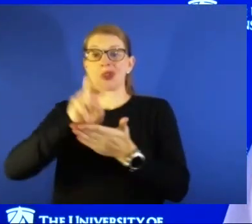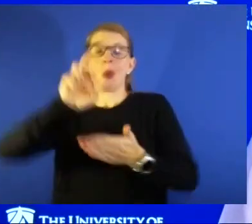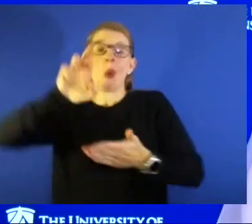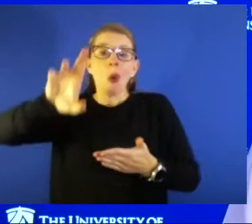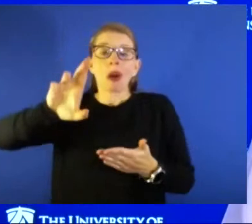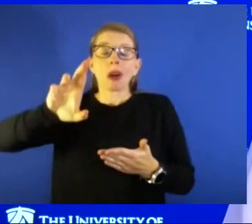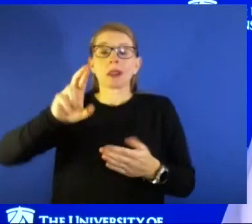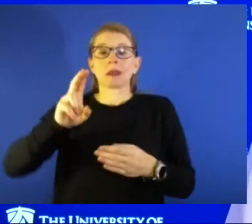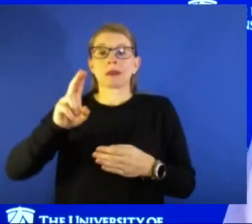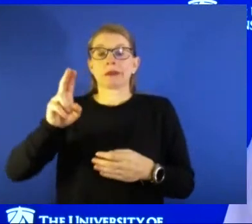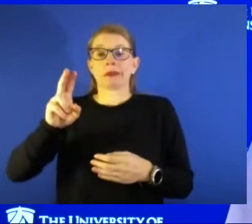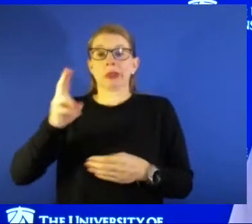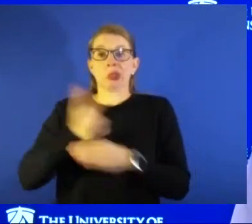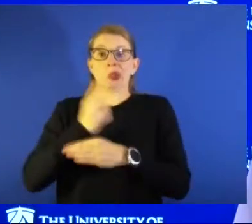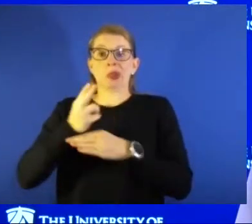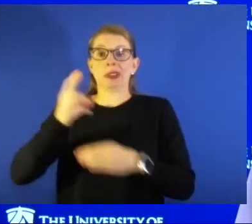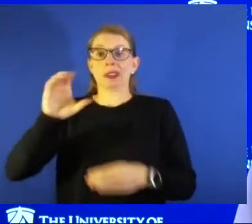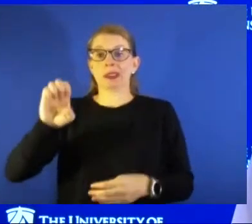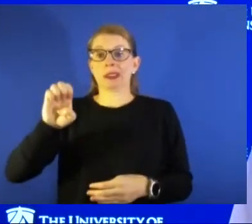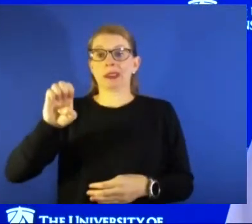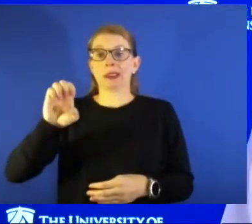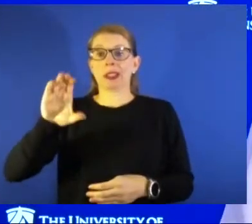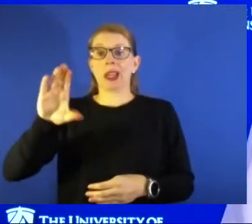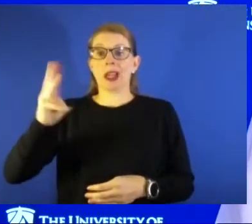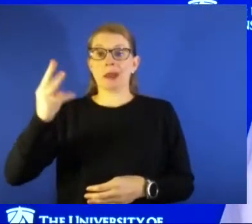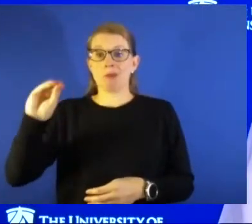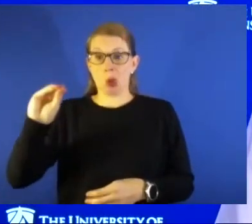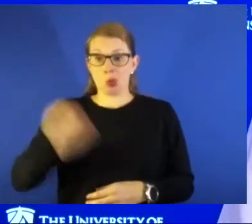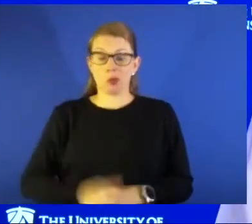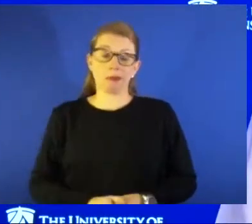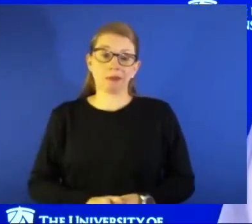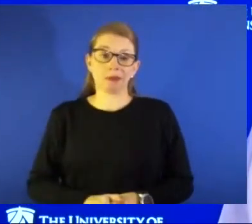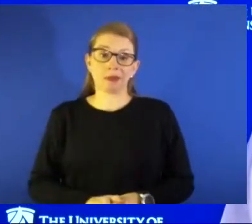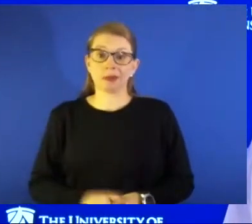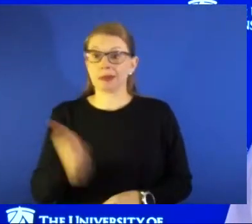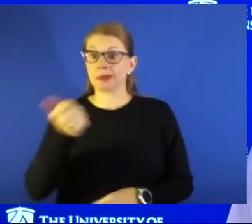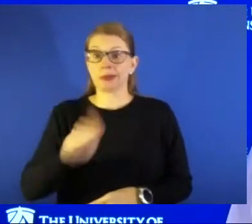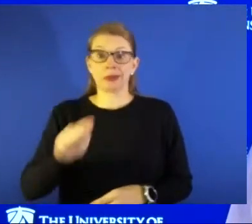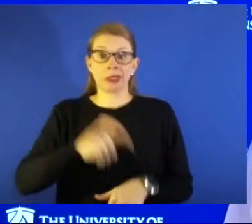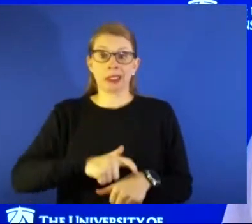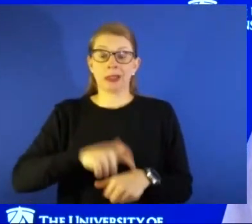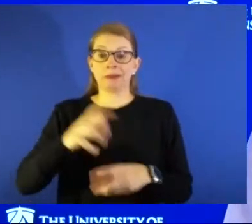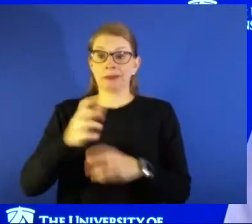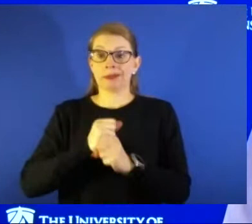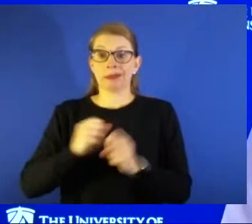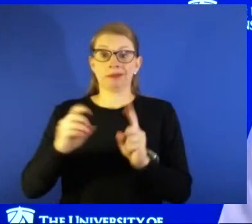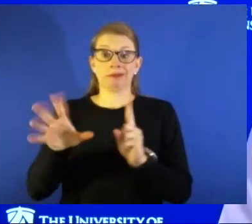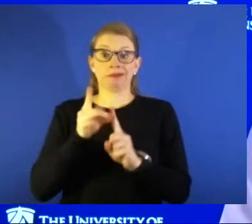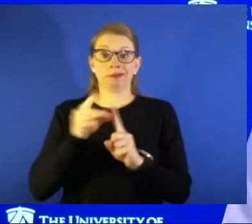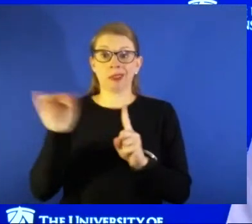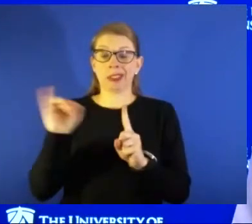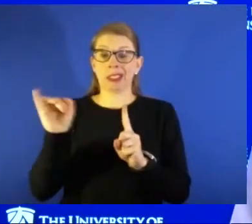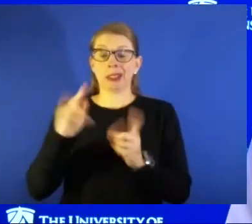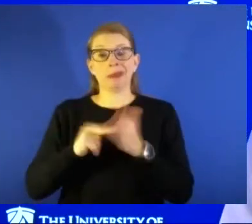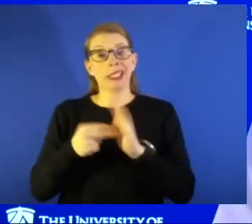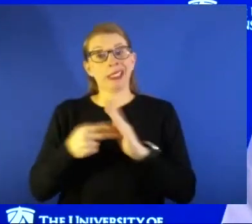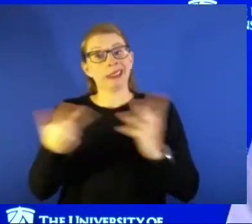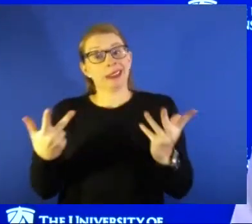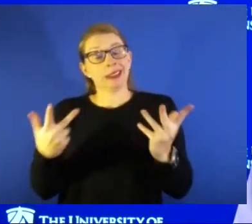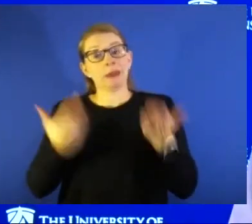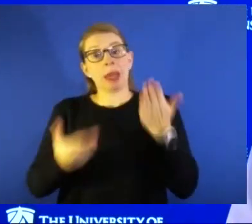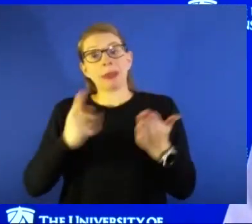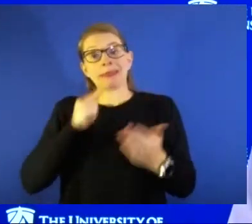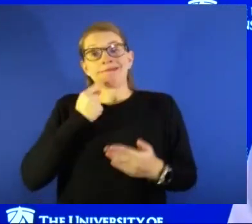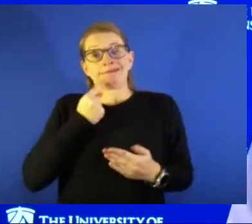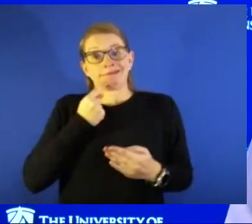small percentage, but anytime you get this infection, you are rolling that dice of having those significant complications. So